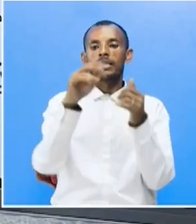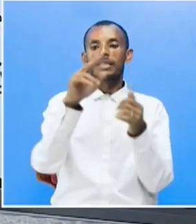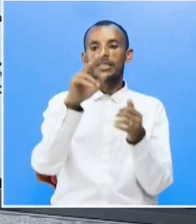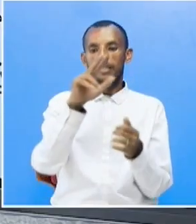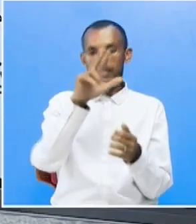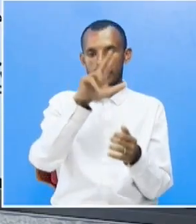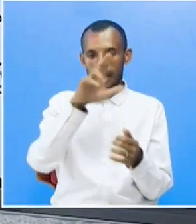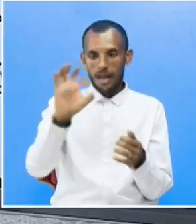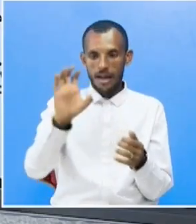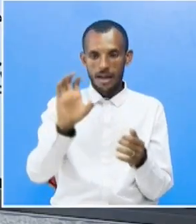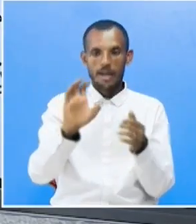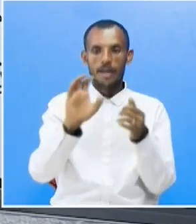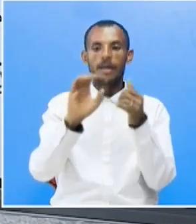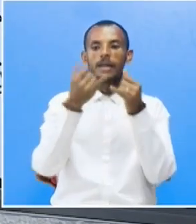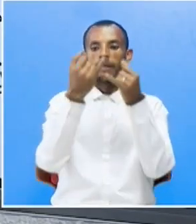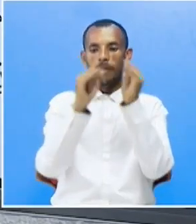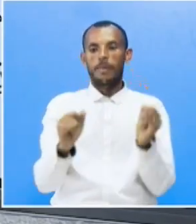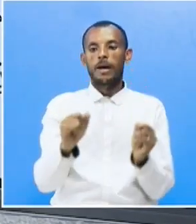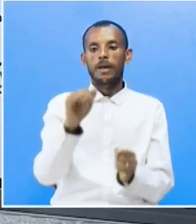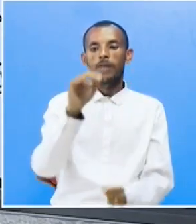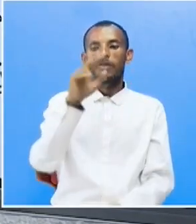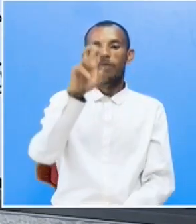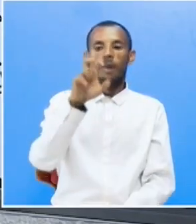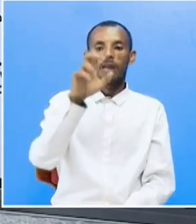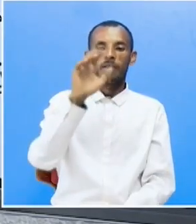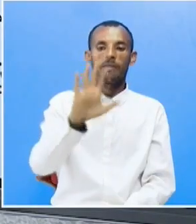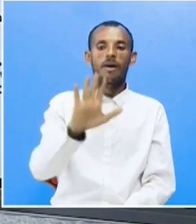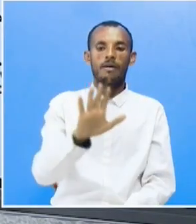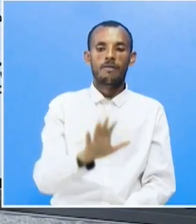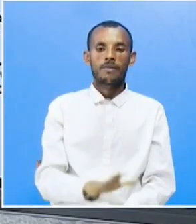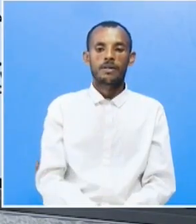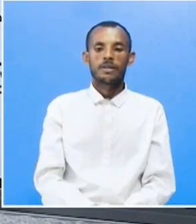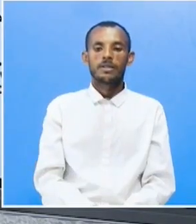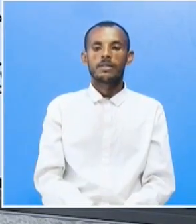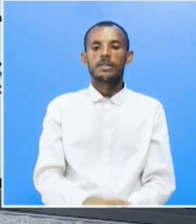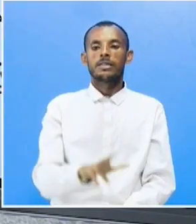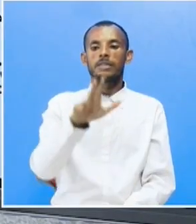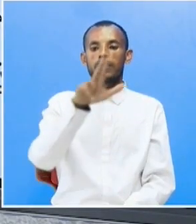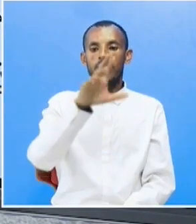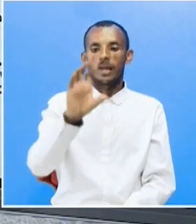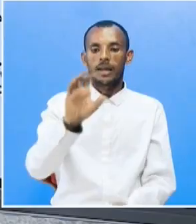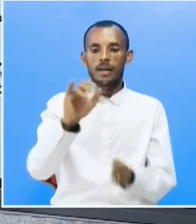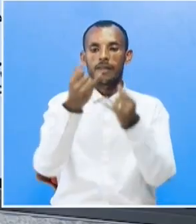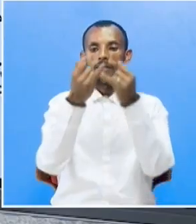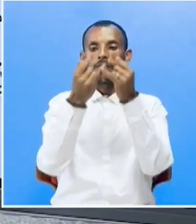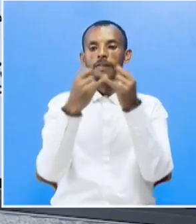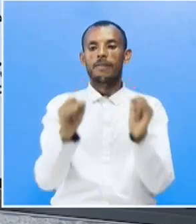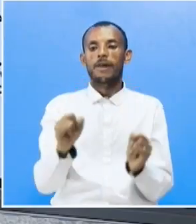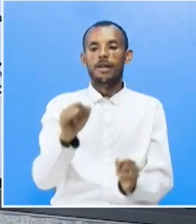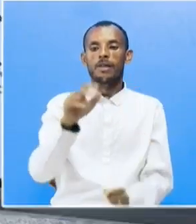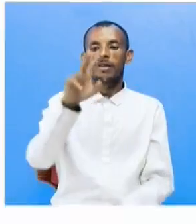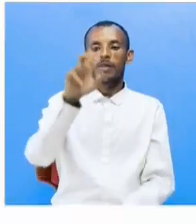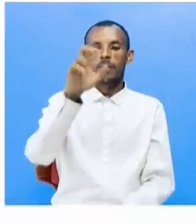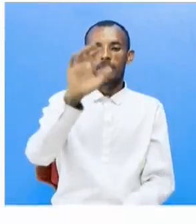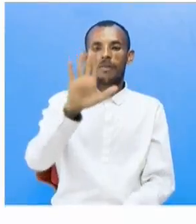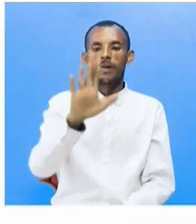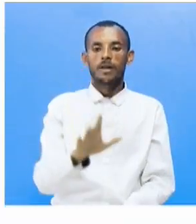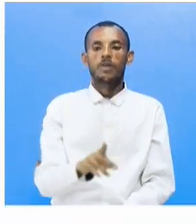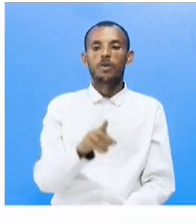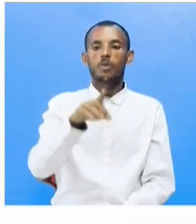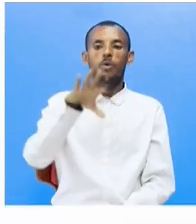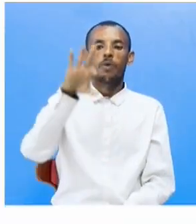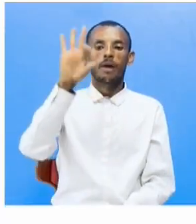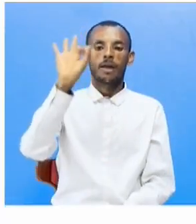300 by 25. When you divide 300 by 25, you will